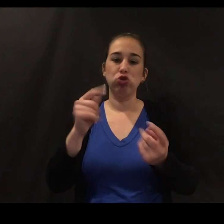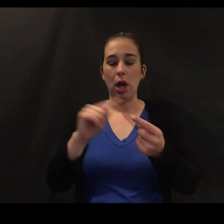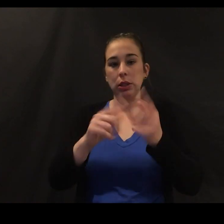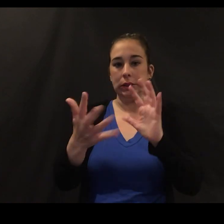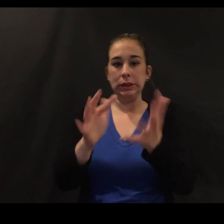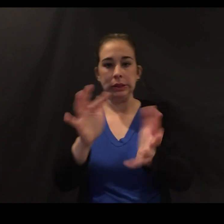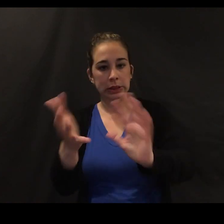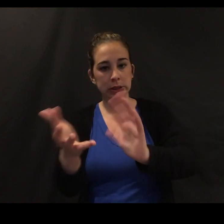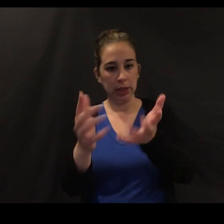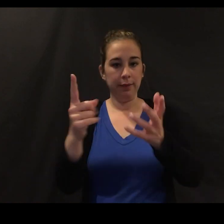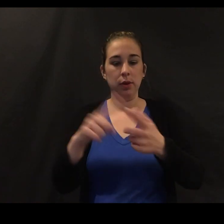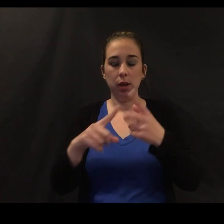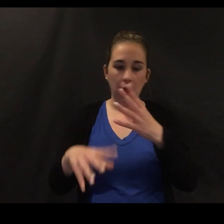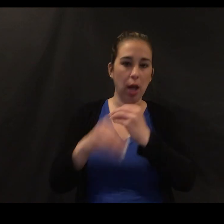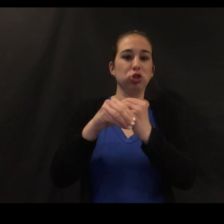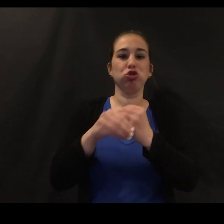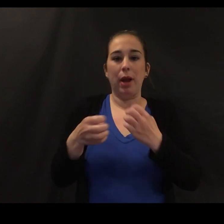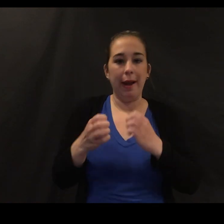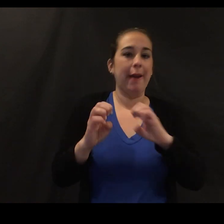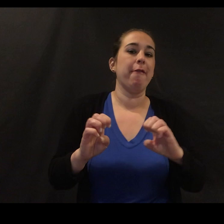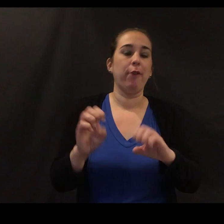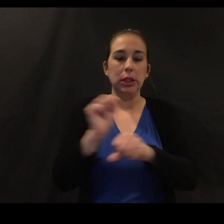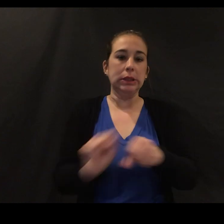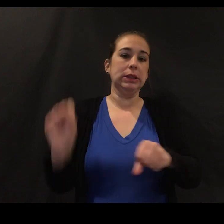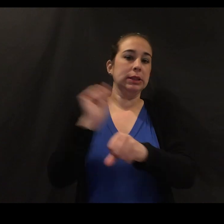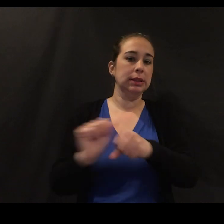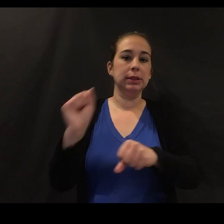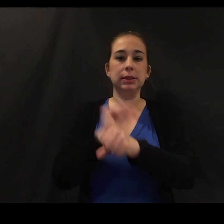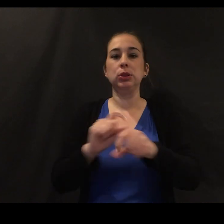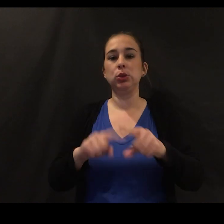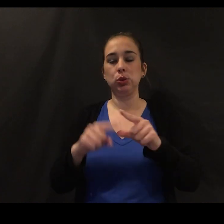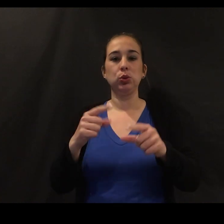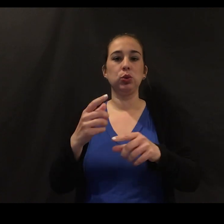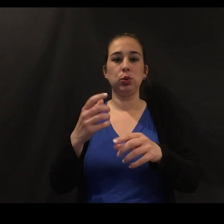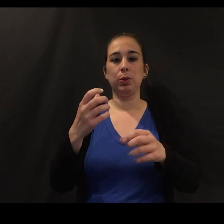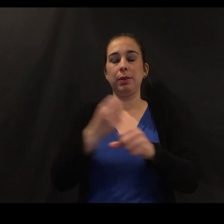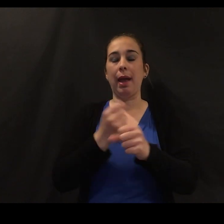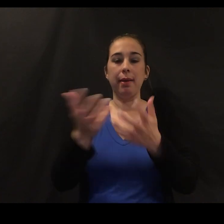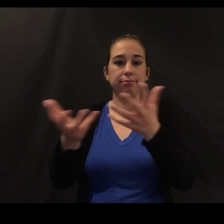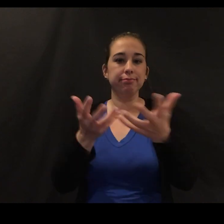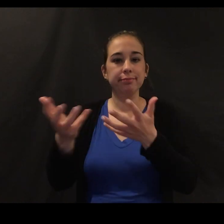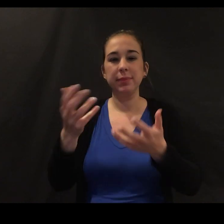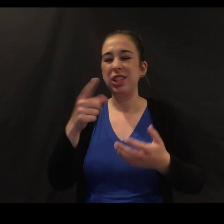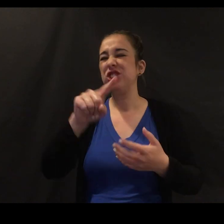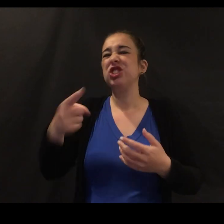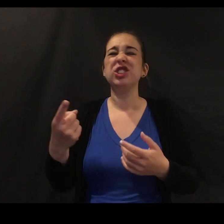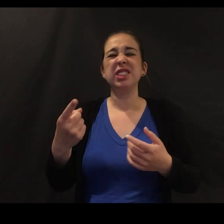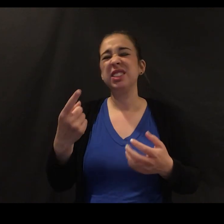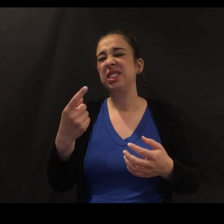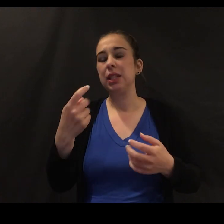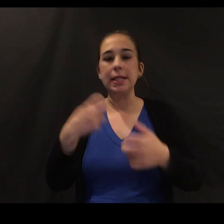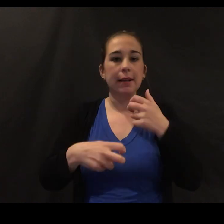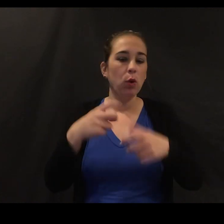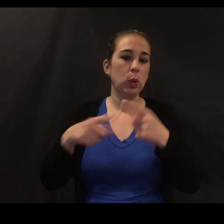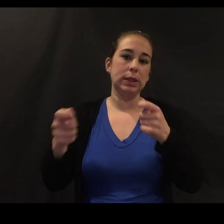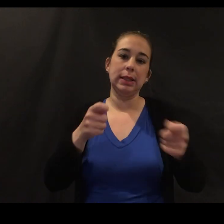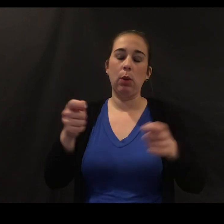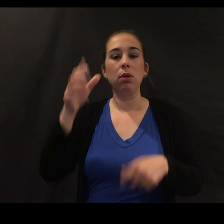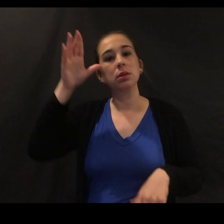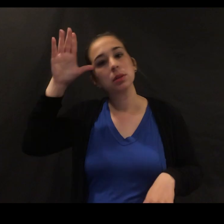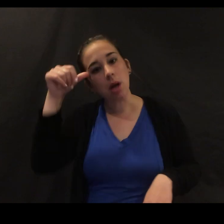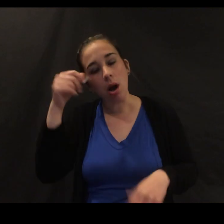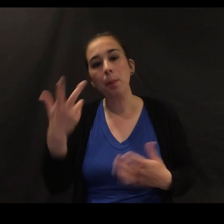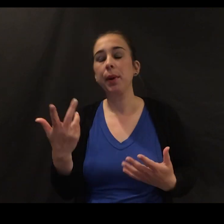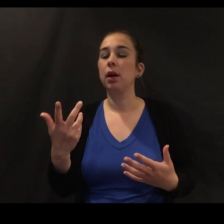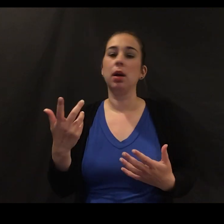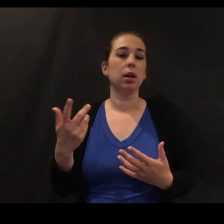extra effort in everything you do with them just to try to reason with them. They're just hard-headed. They're just stubborn. They're just hard to